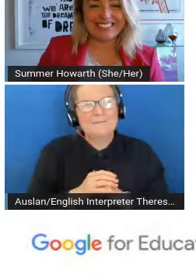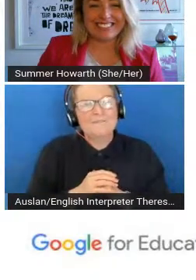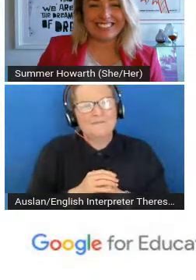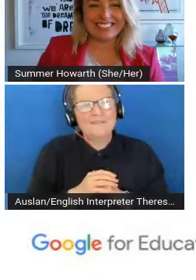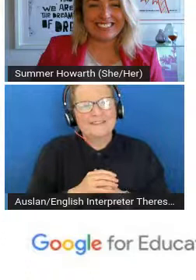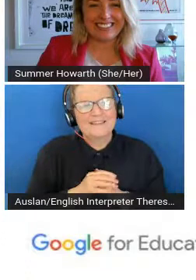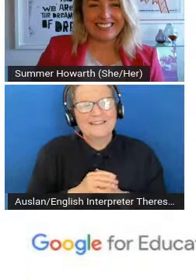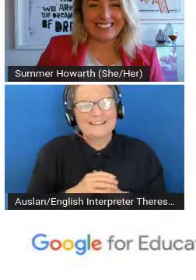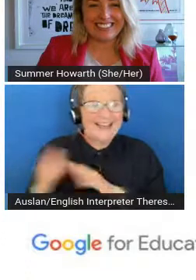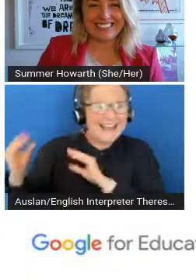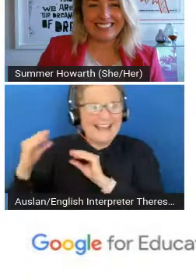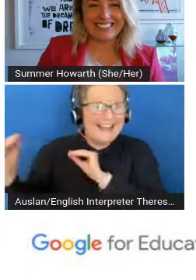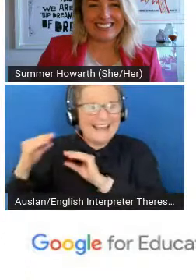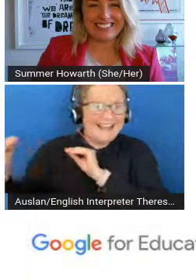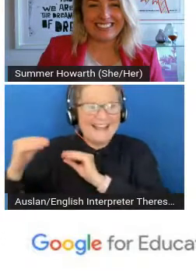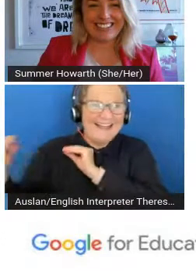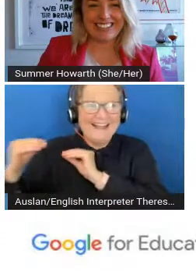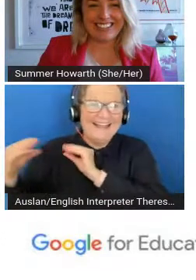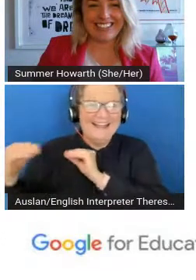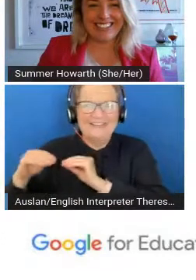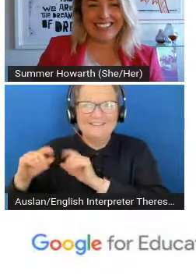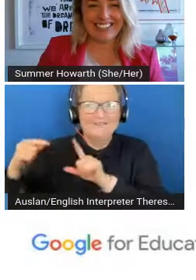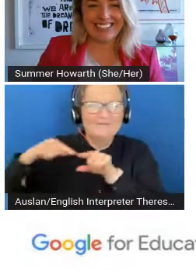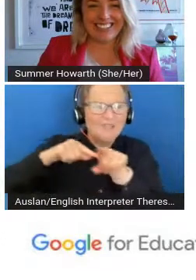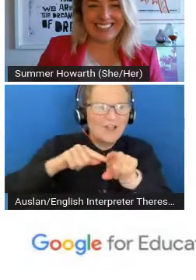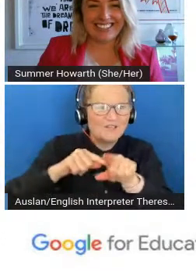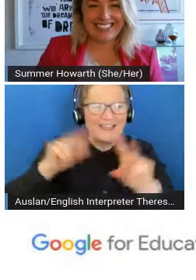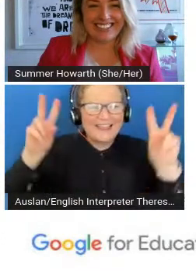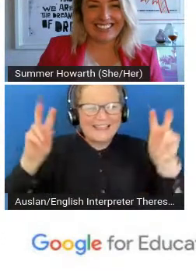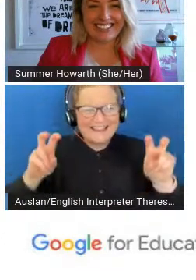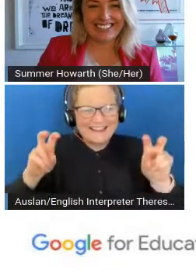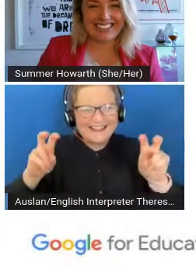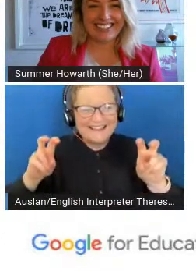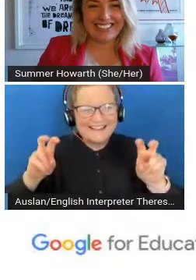theme. You have the great.